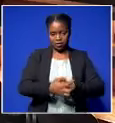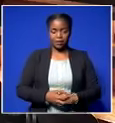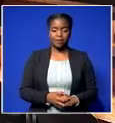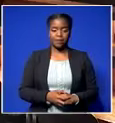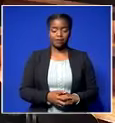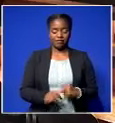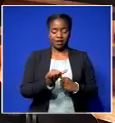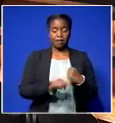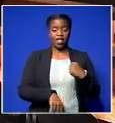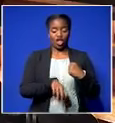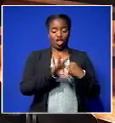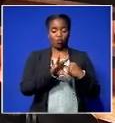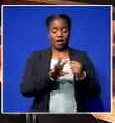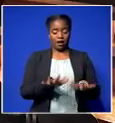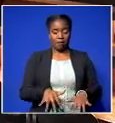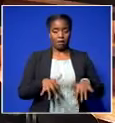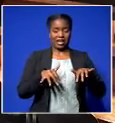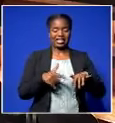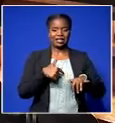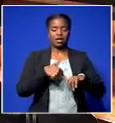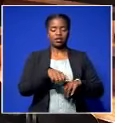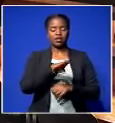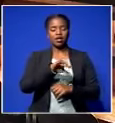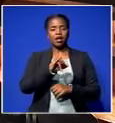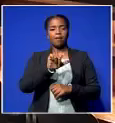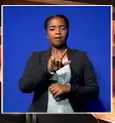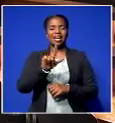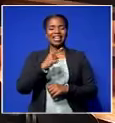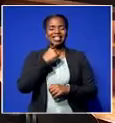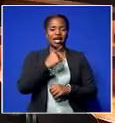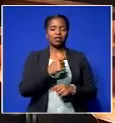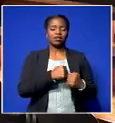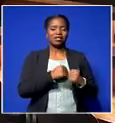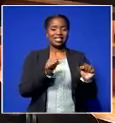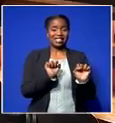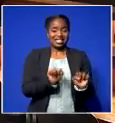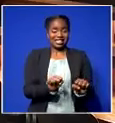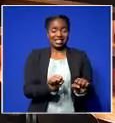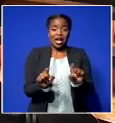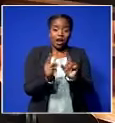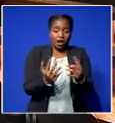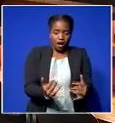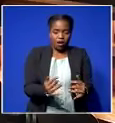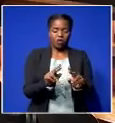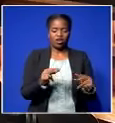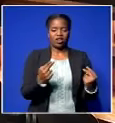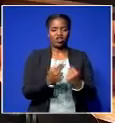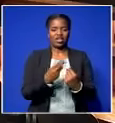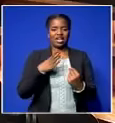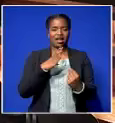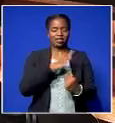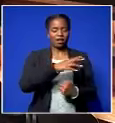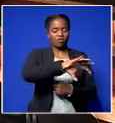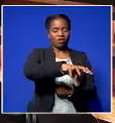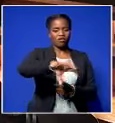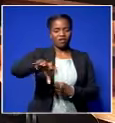March, the National Assembly passed a bill on disclosing political party funding. It now needs to go through the National Council of